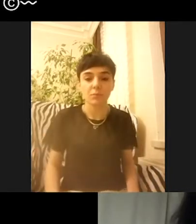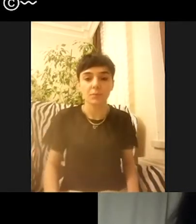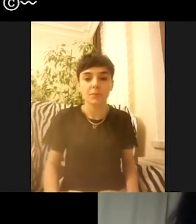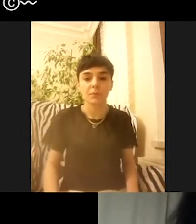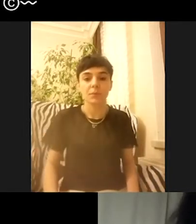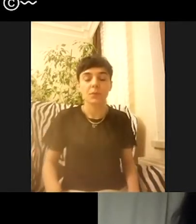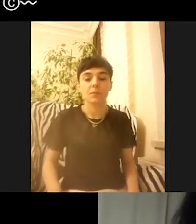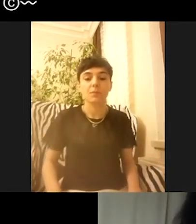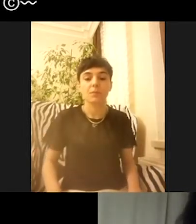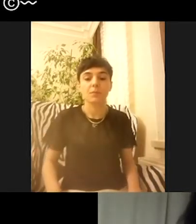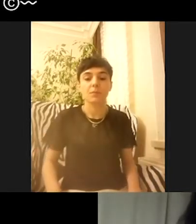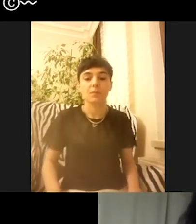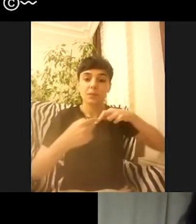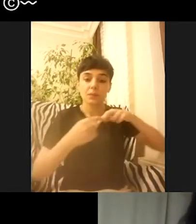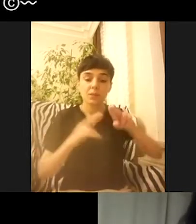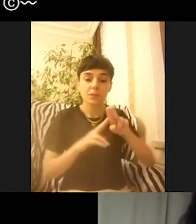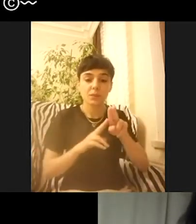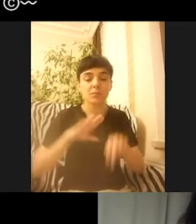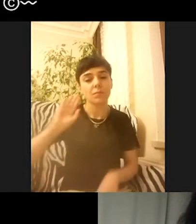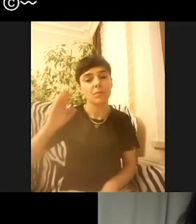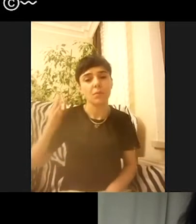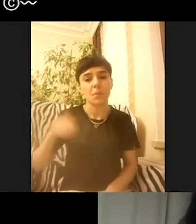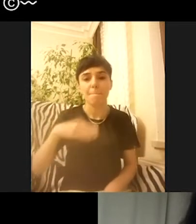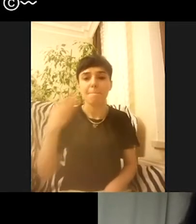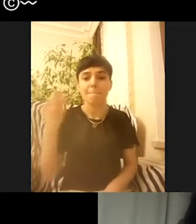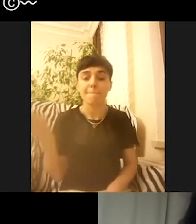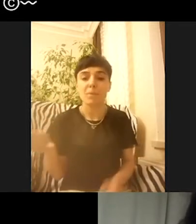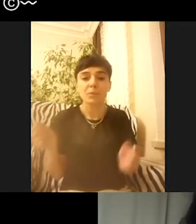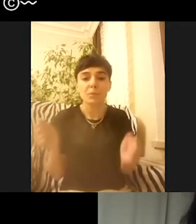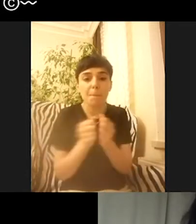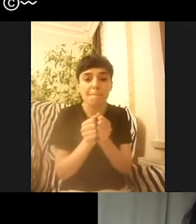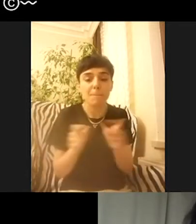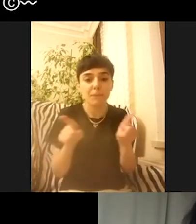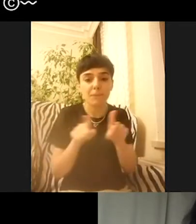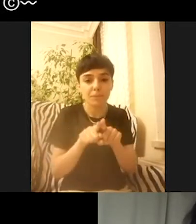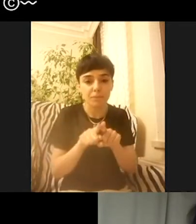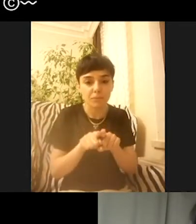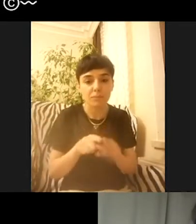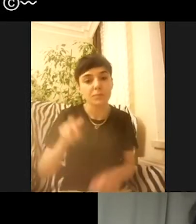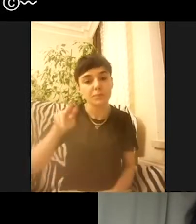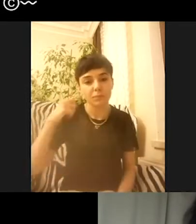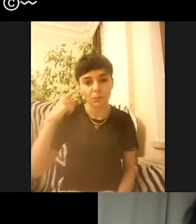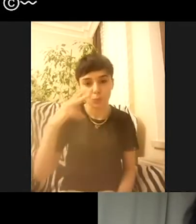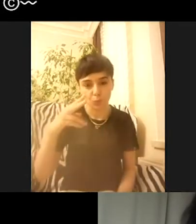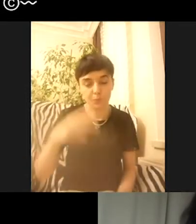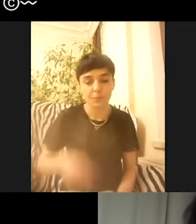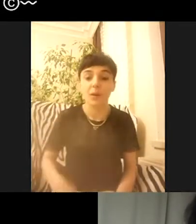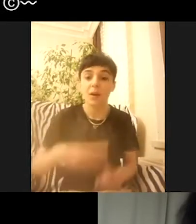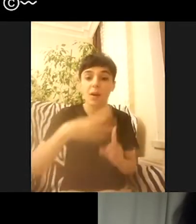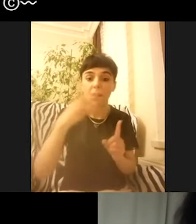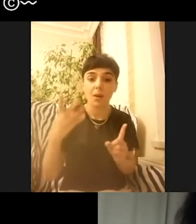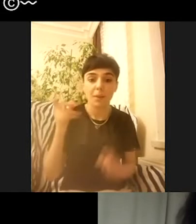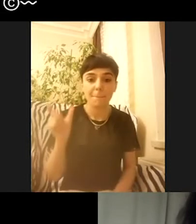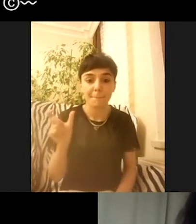transnational nationality, as an LGBT human being in a country in Europe, in